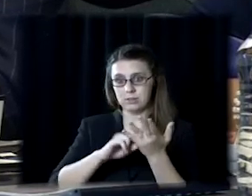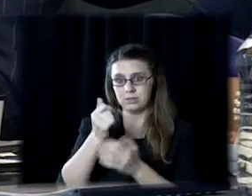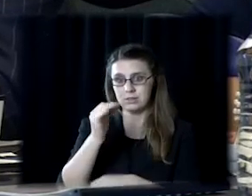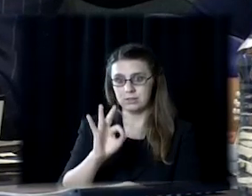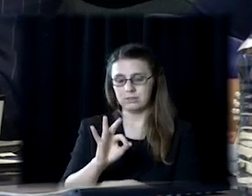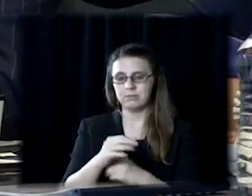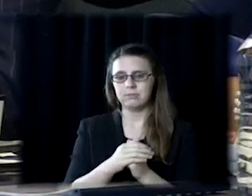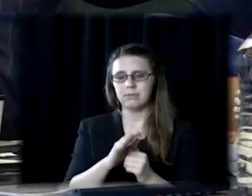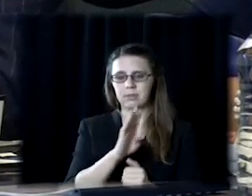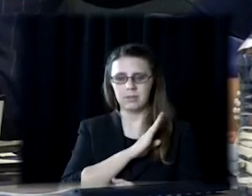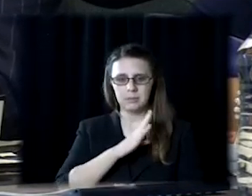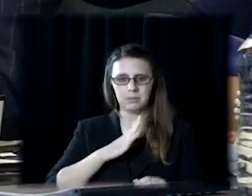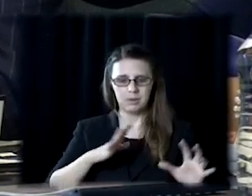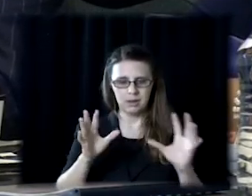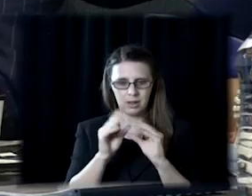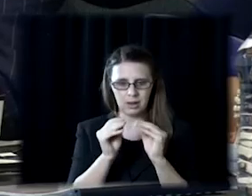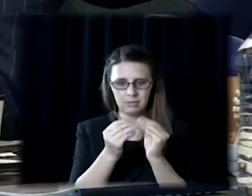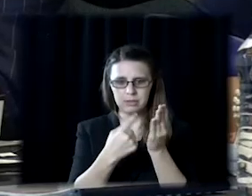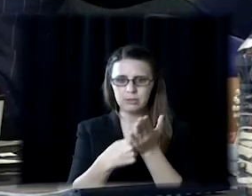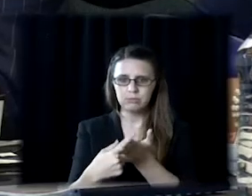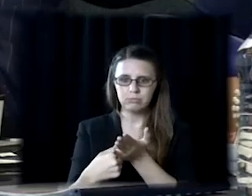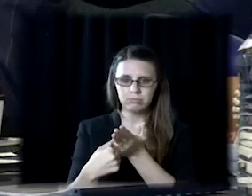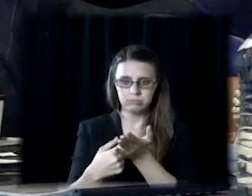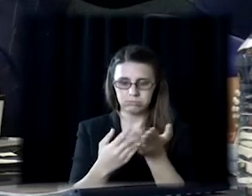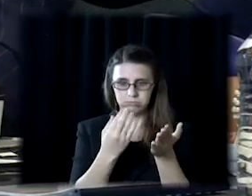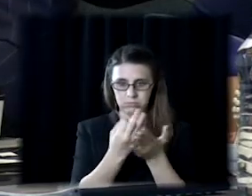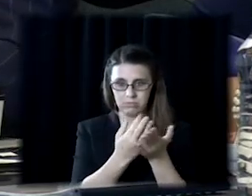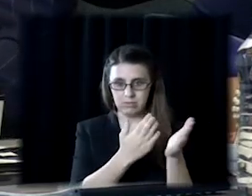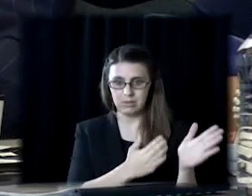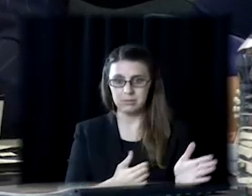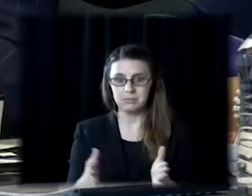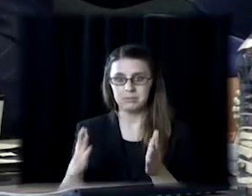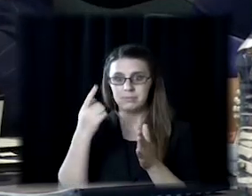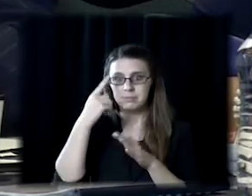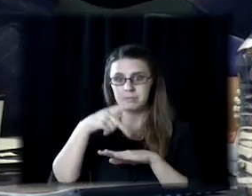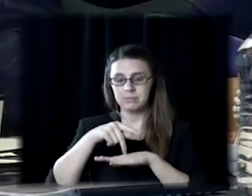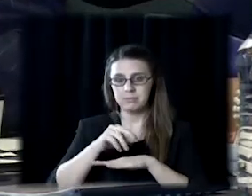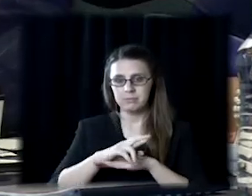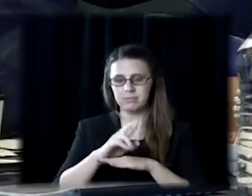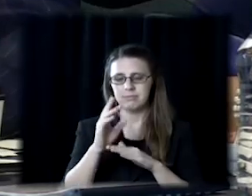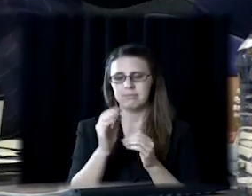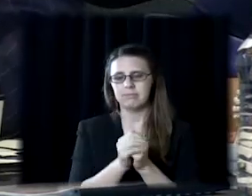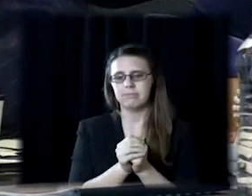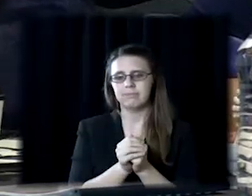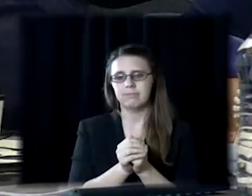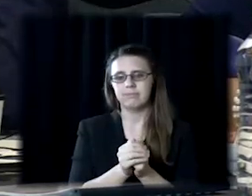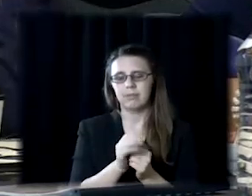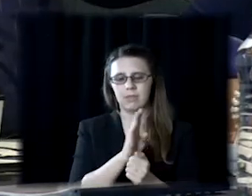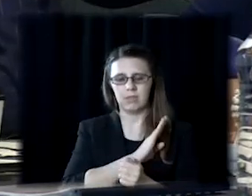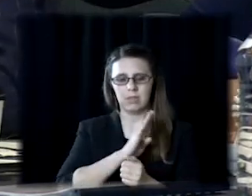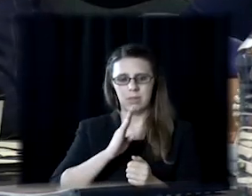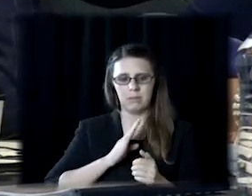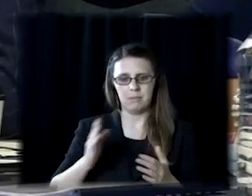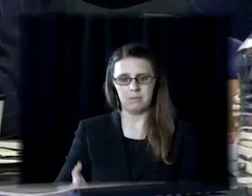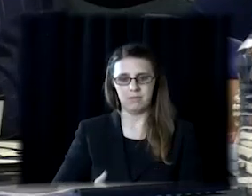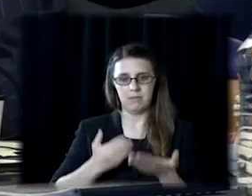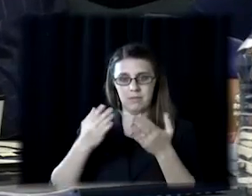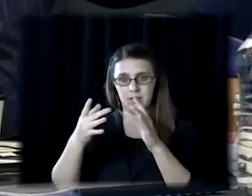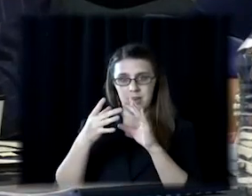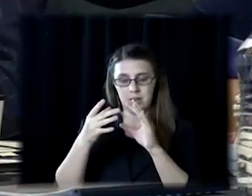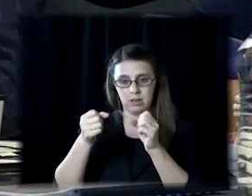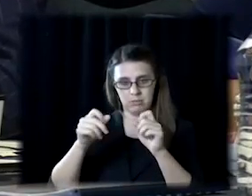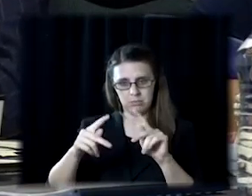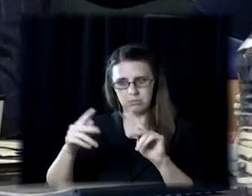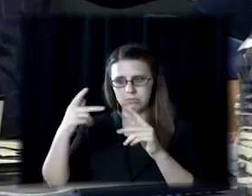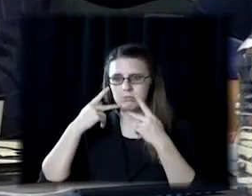held an open meeting to discuss the proposed fiscal plan for the Commonwealth of Puerto Rico, and whereas the Board provided an opportunity for public comment